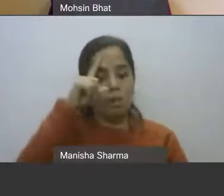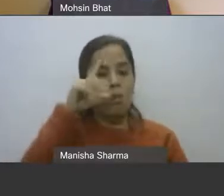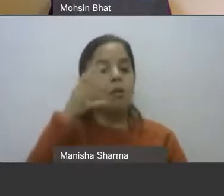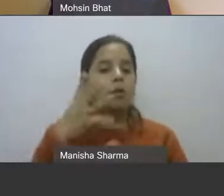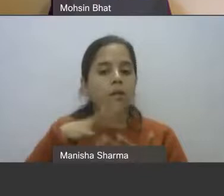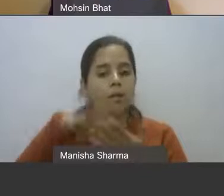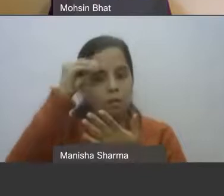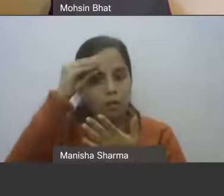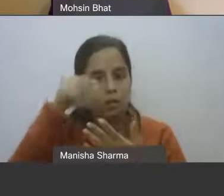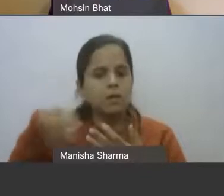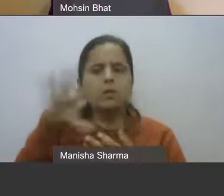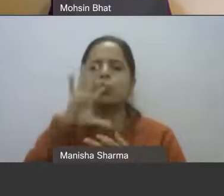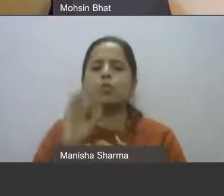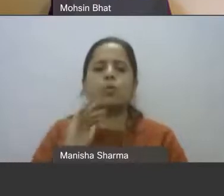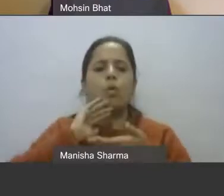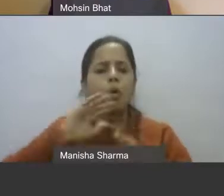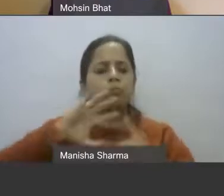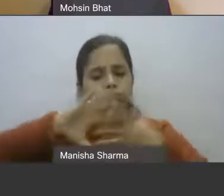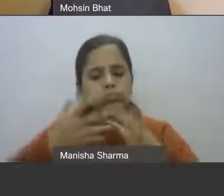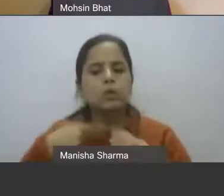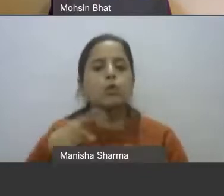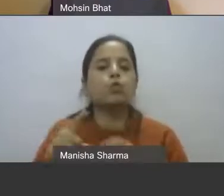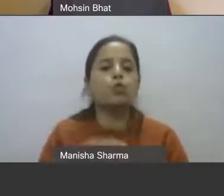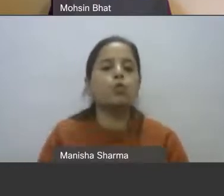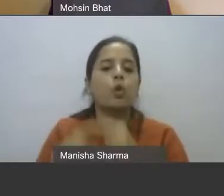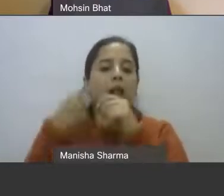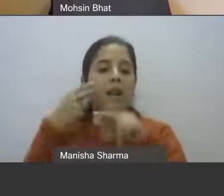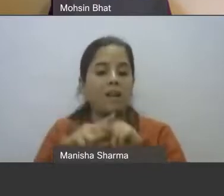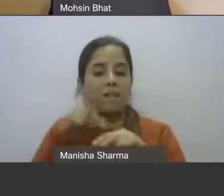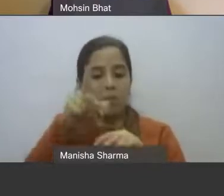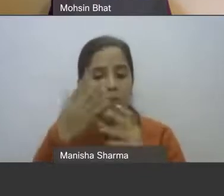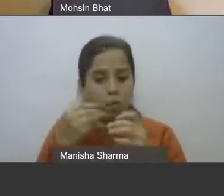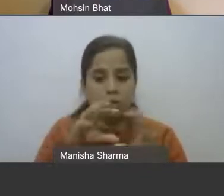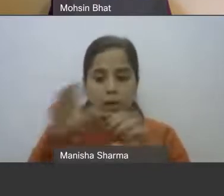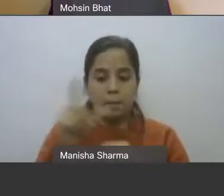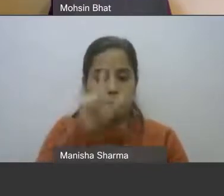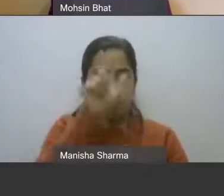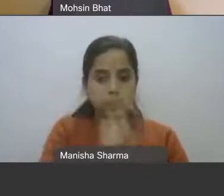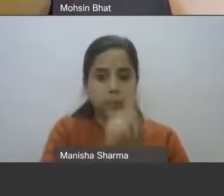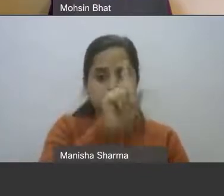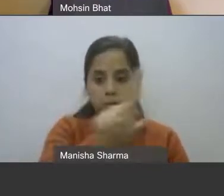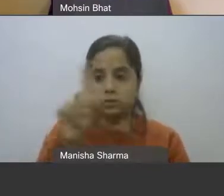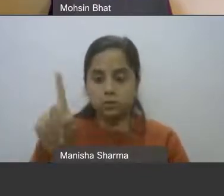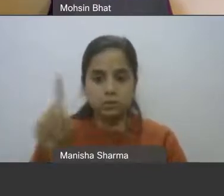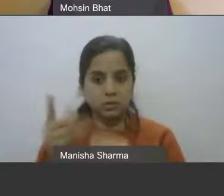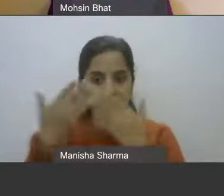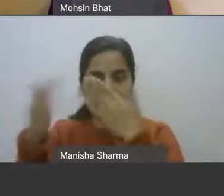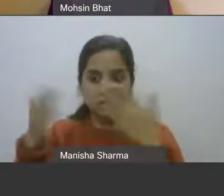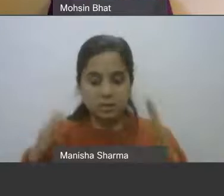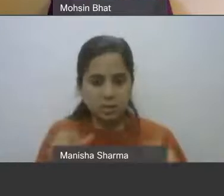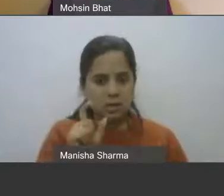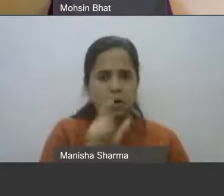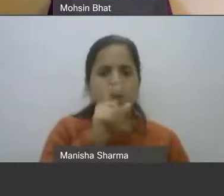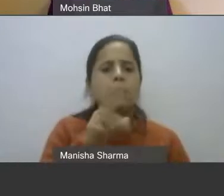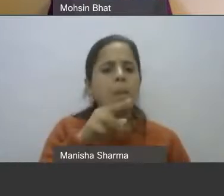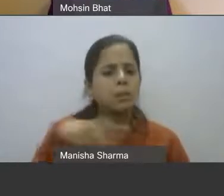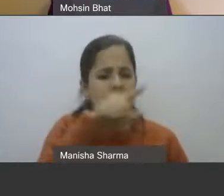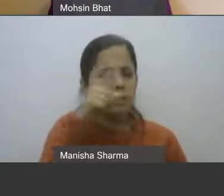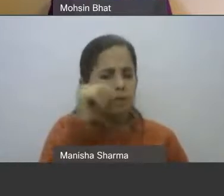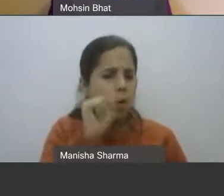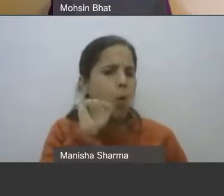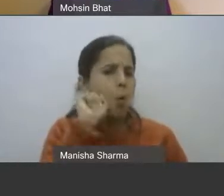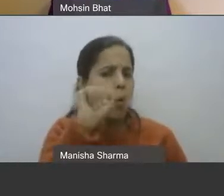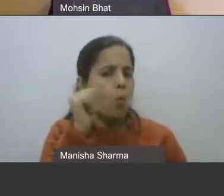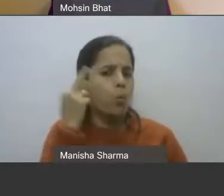very fundamental to questions of equality, which is that if you classify between individuals, you're supposedly doing so because of some